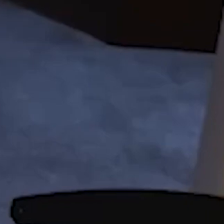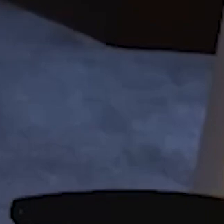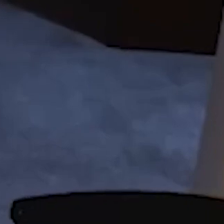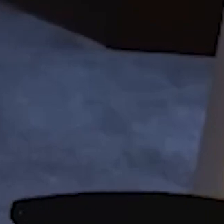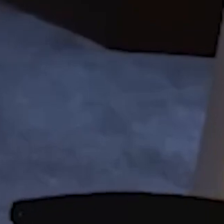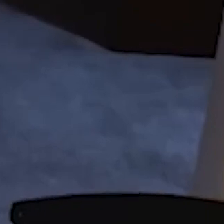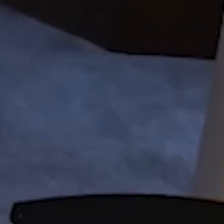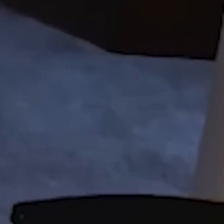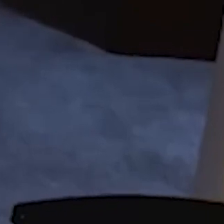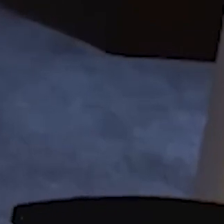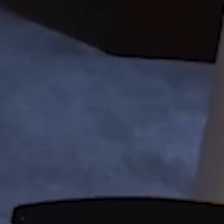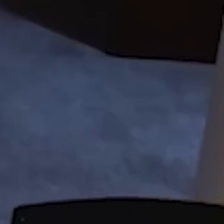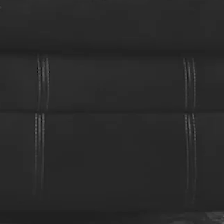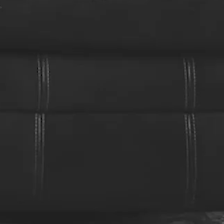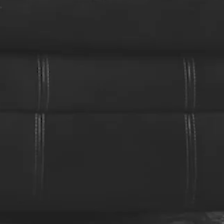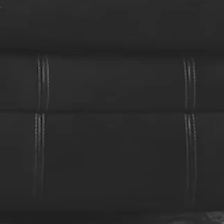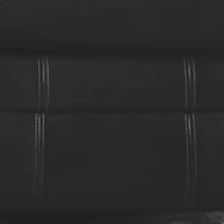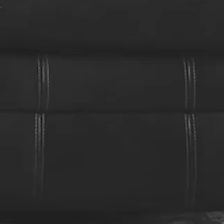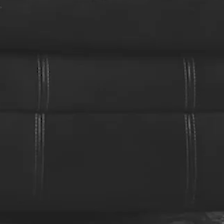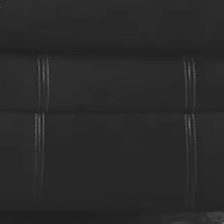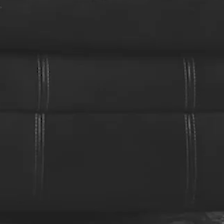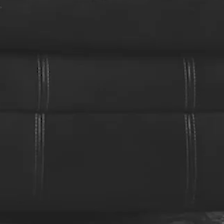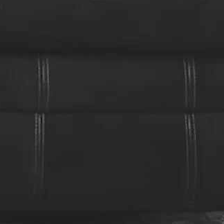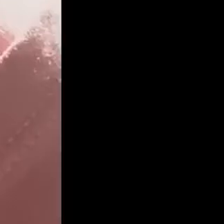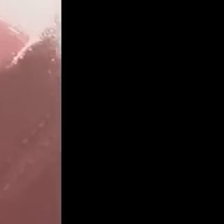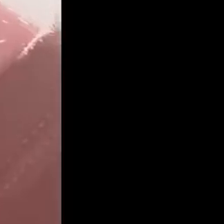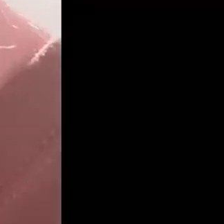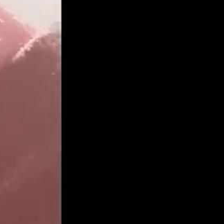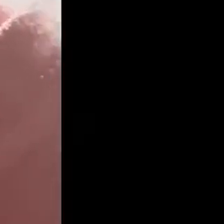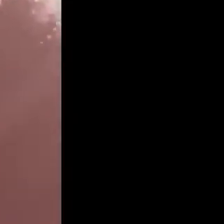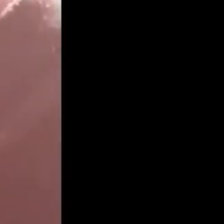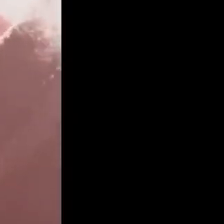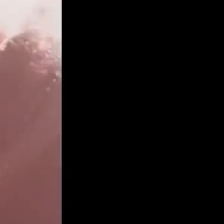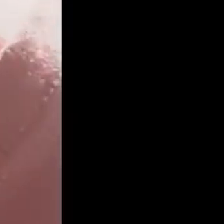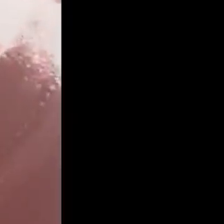second. Birthdays were ignored, gatherings stopped.